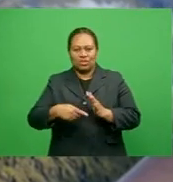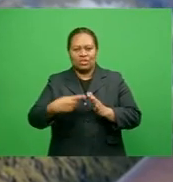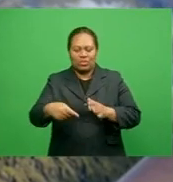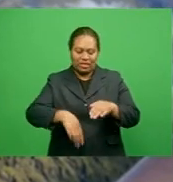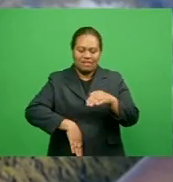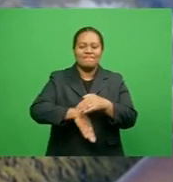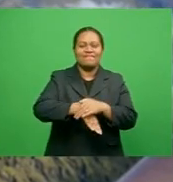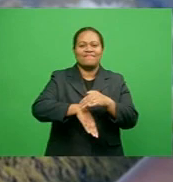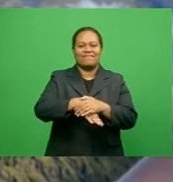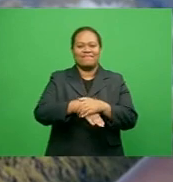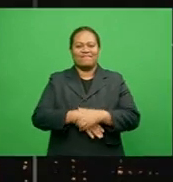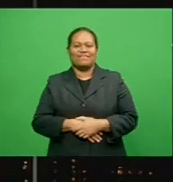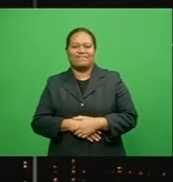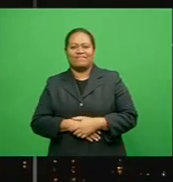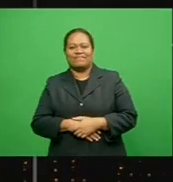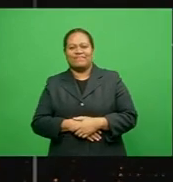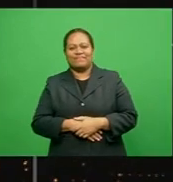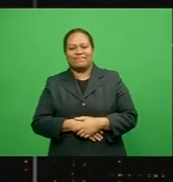football pitch again.